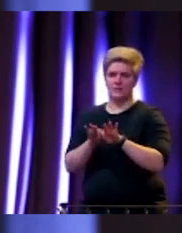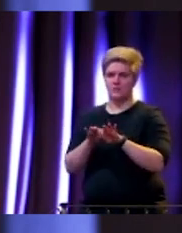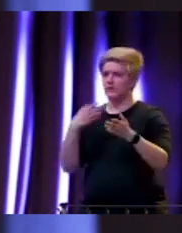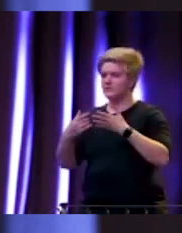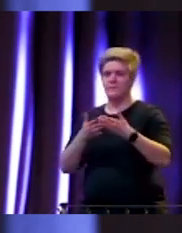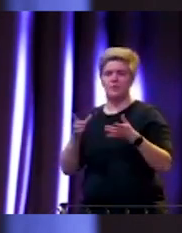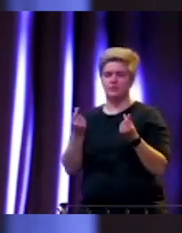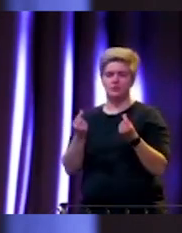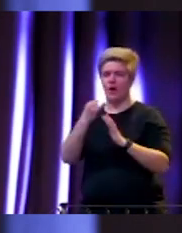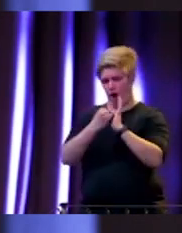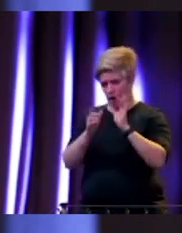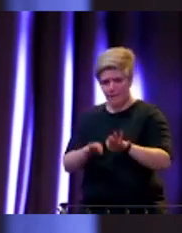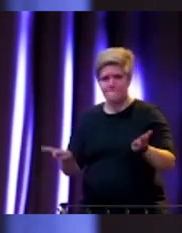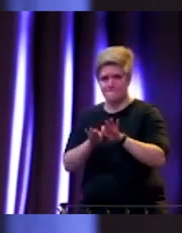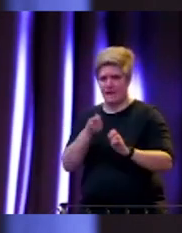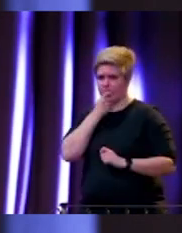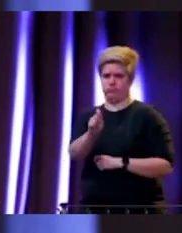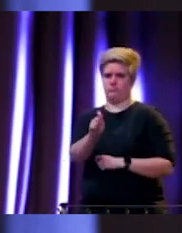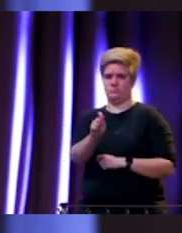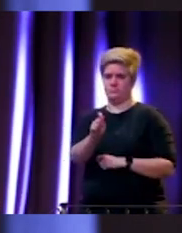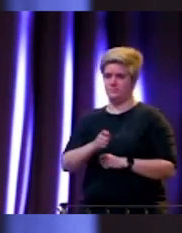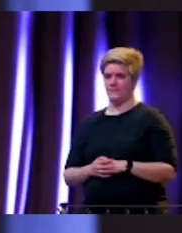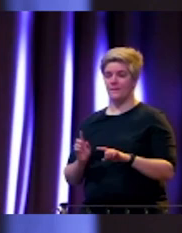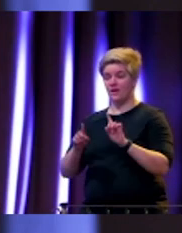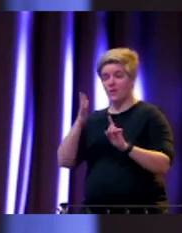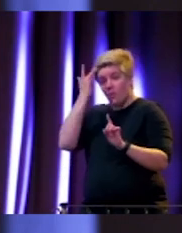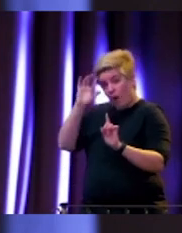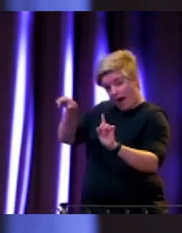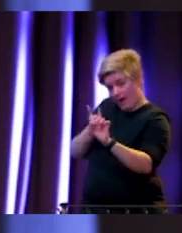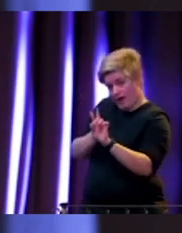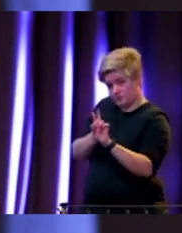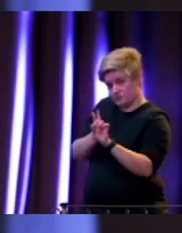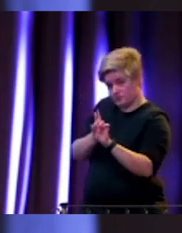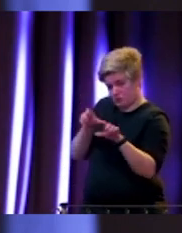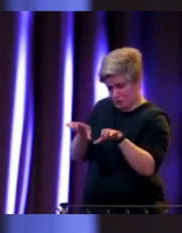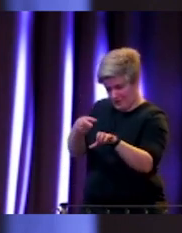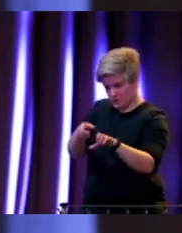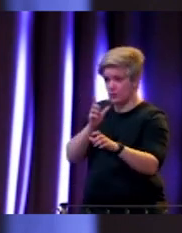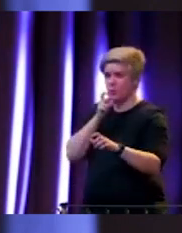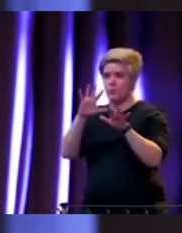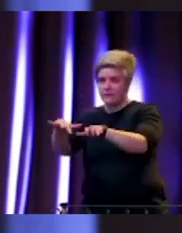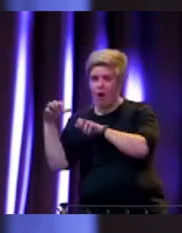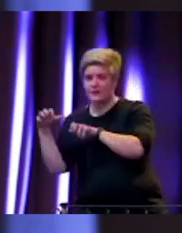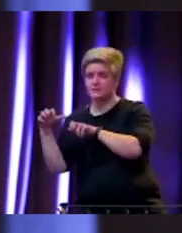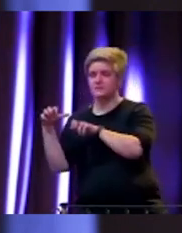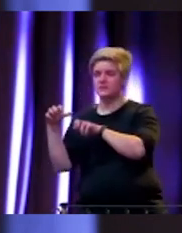the why are we doing this? For whom are we doing this? And what is the relevancy, right?